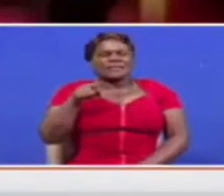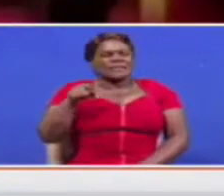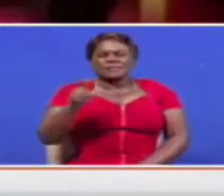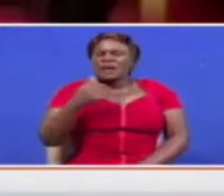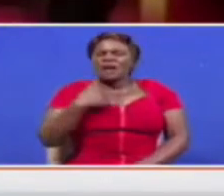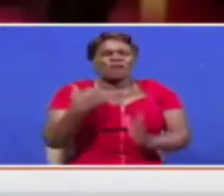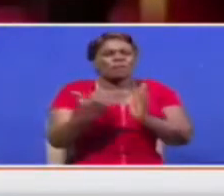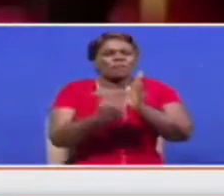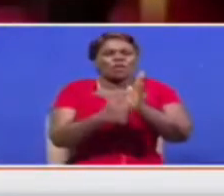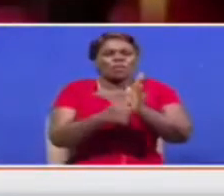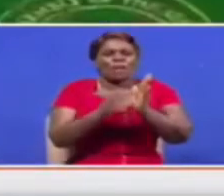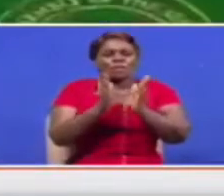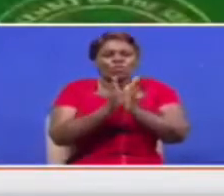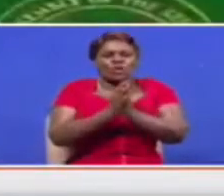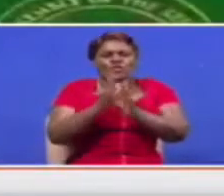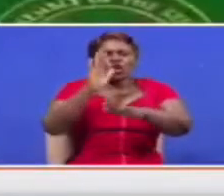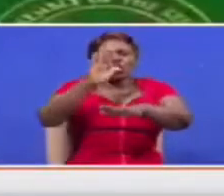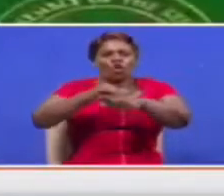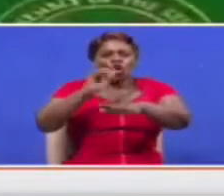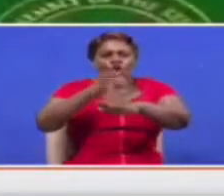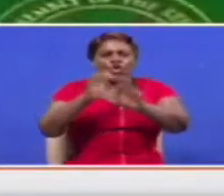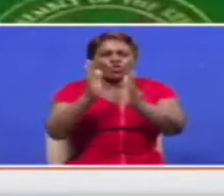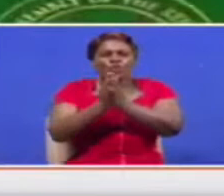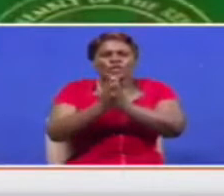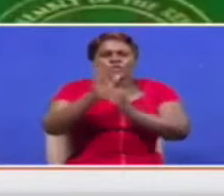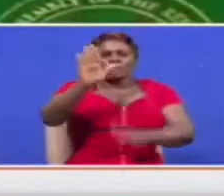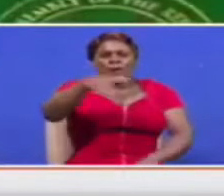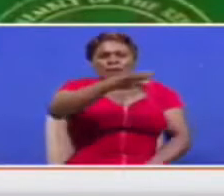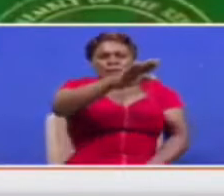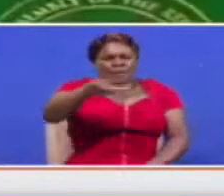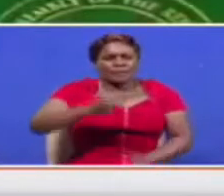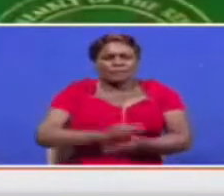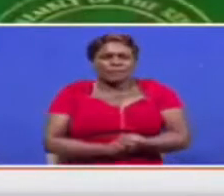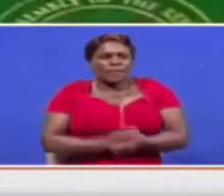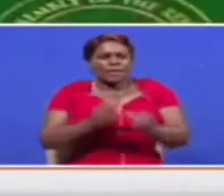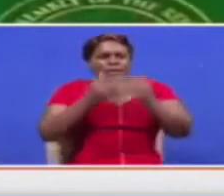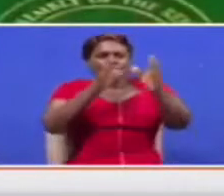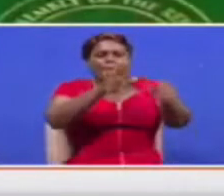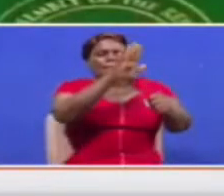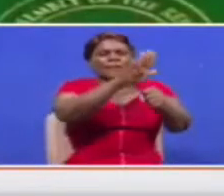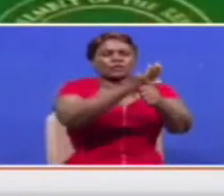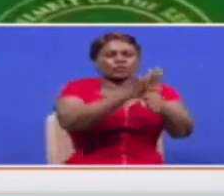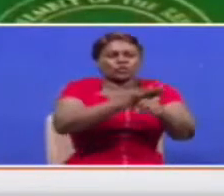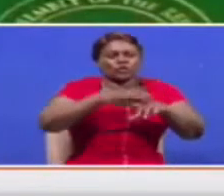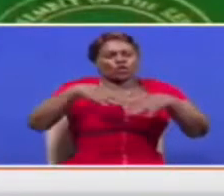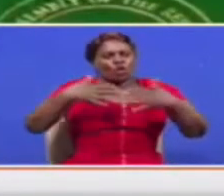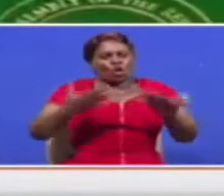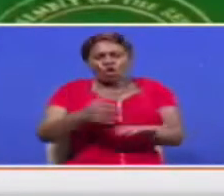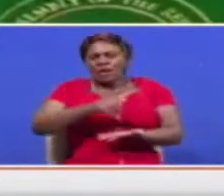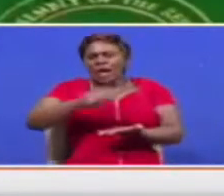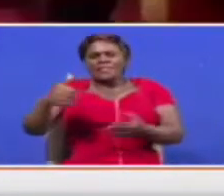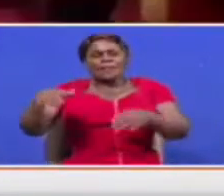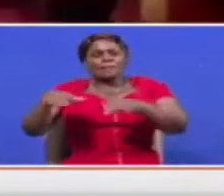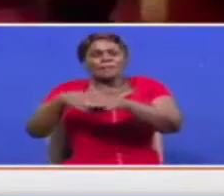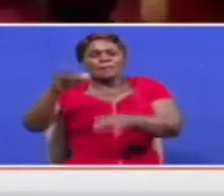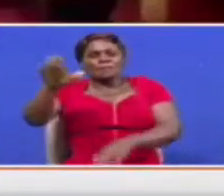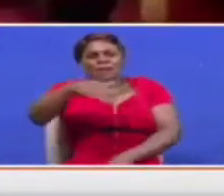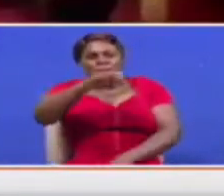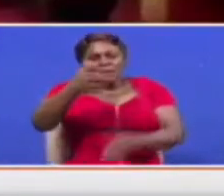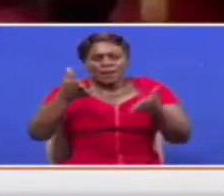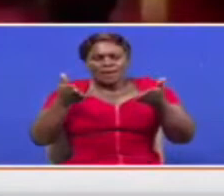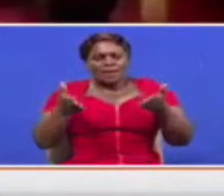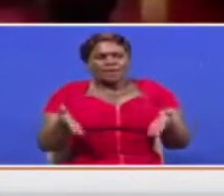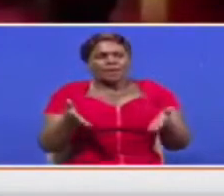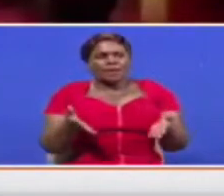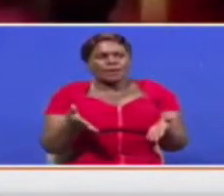has a problem with being oversighted by plenary. Neither the leader of majority nor any member of parliament is